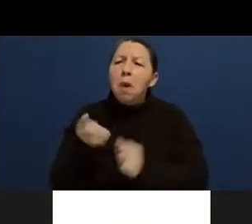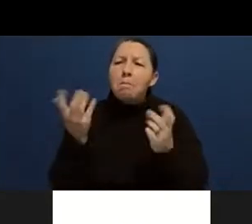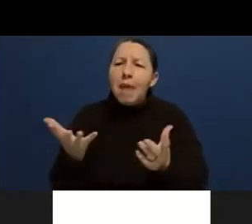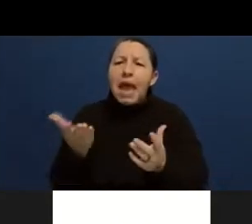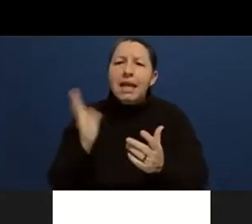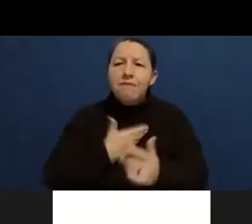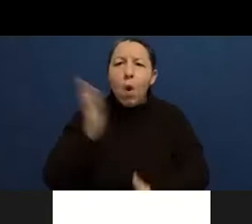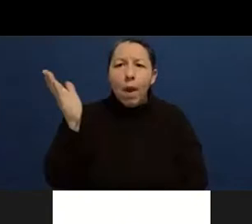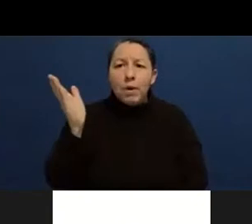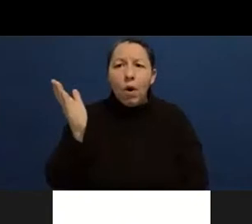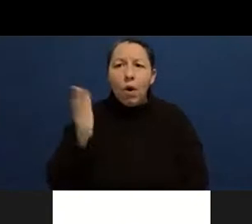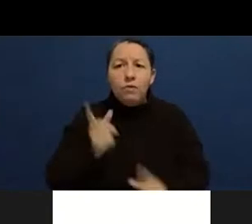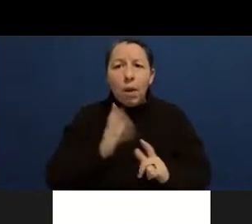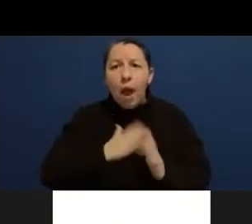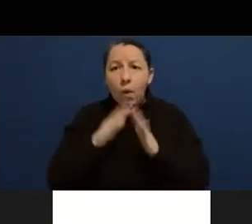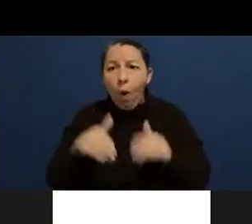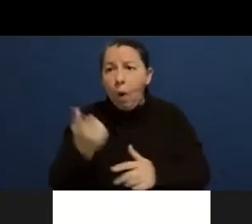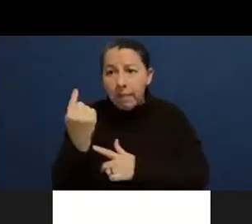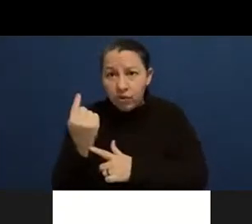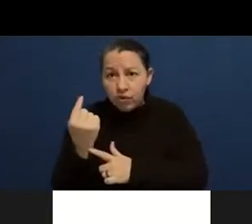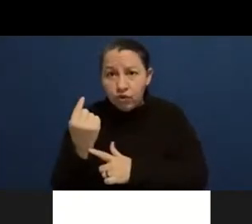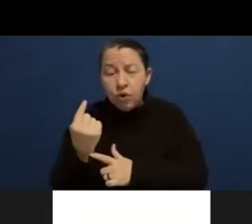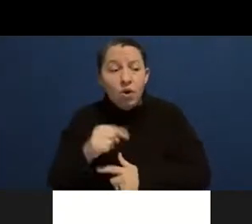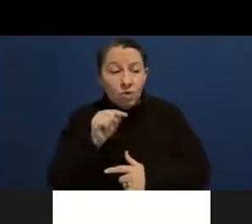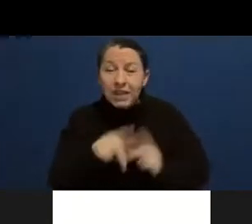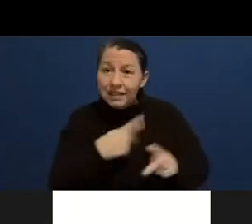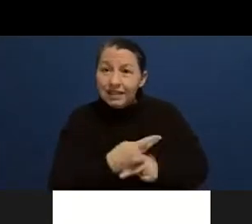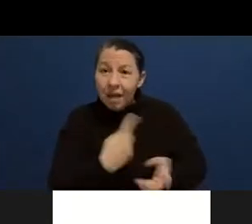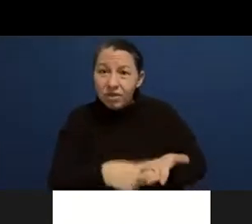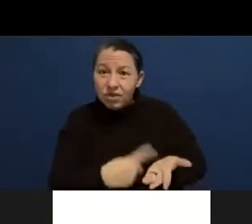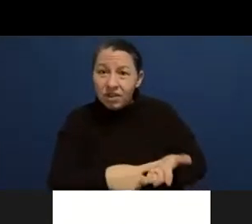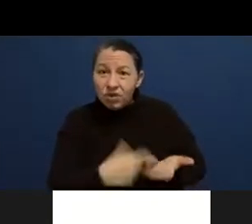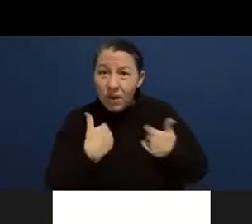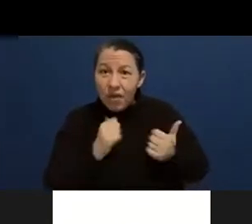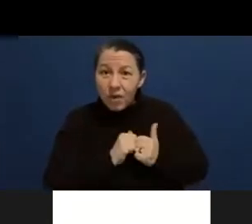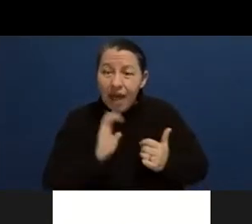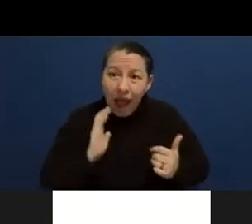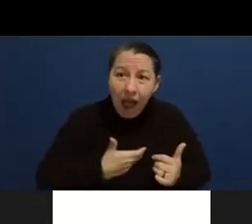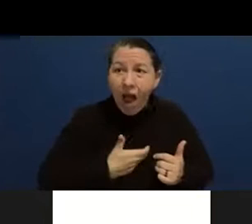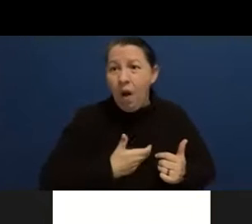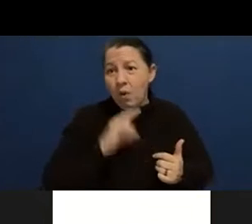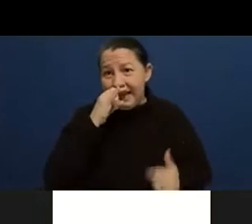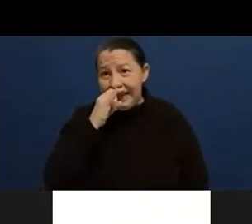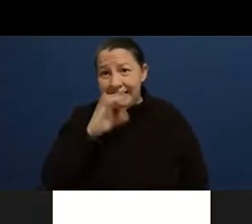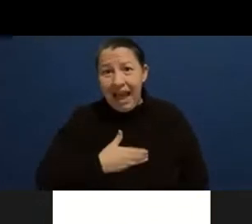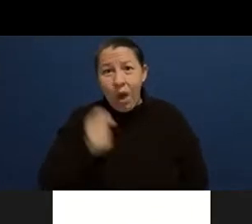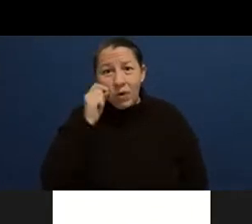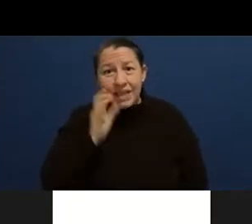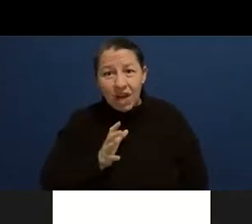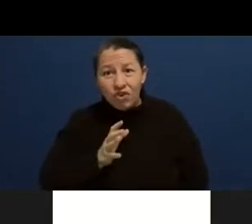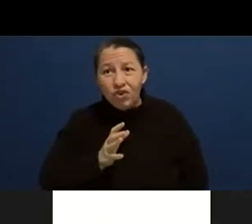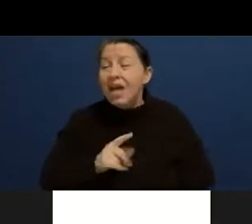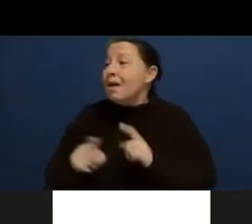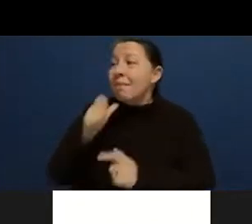last year. So we have these conversations in our house and with our teenagers, but not all houses are